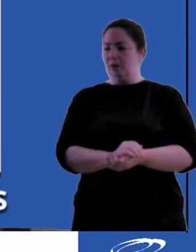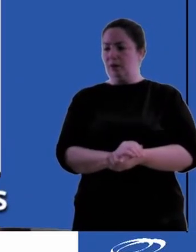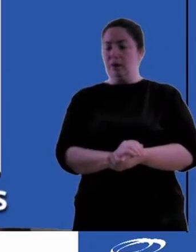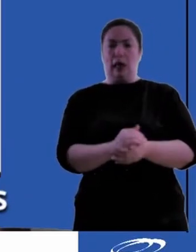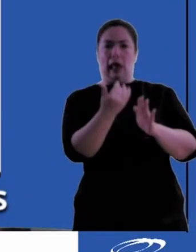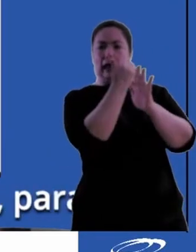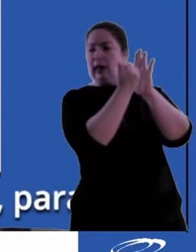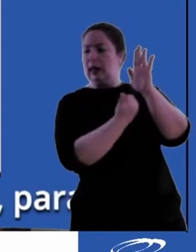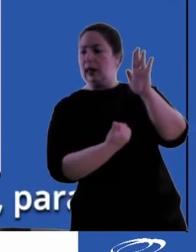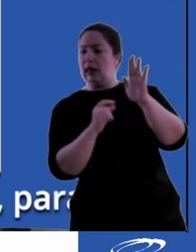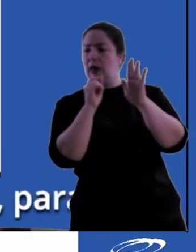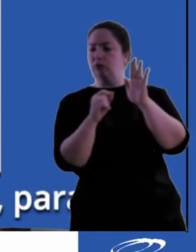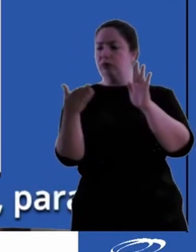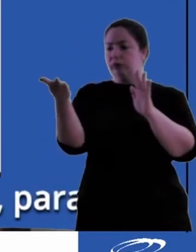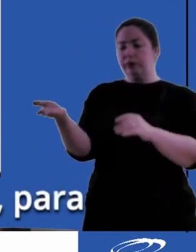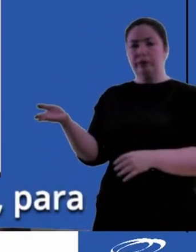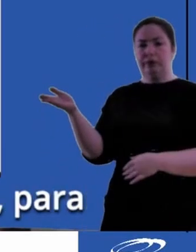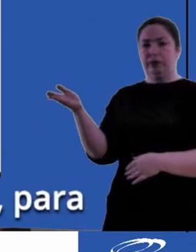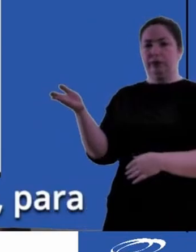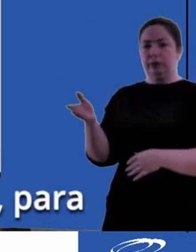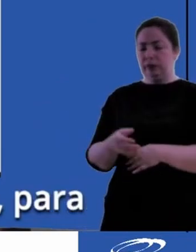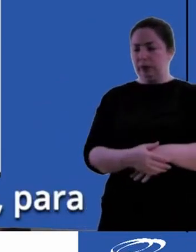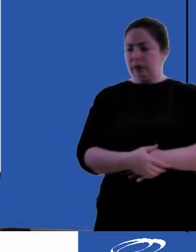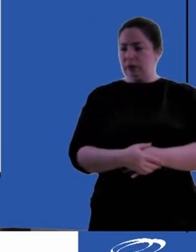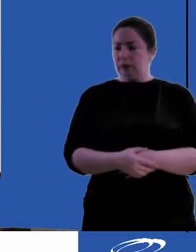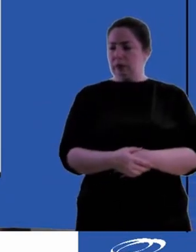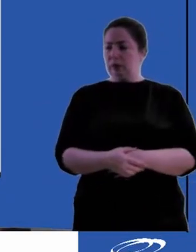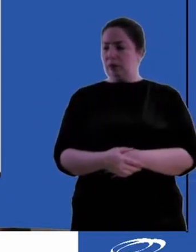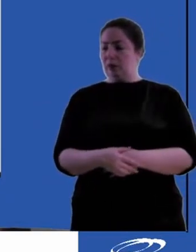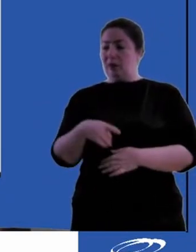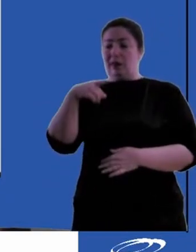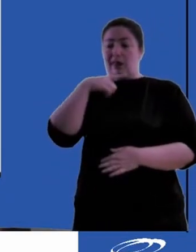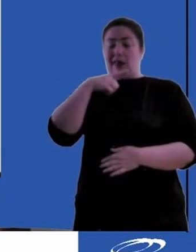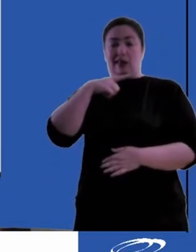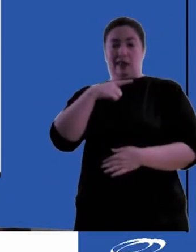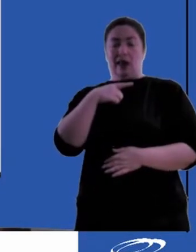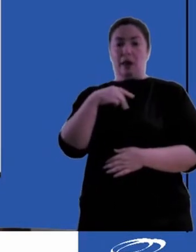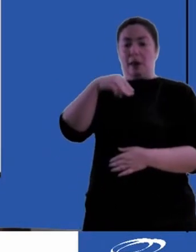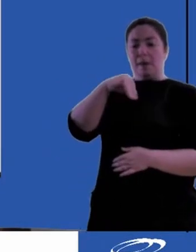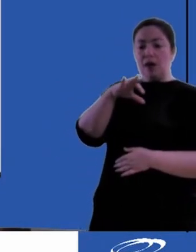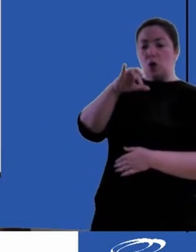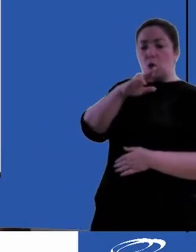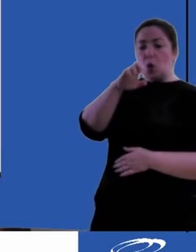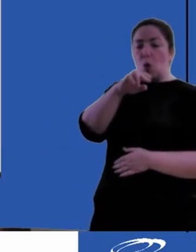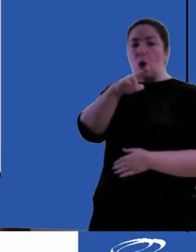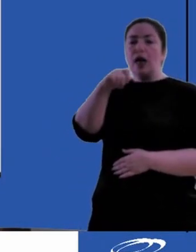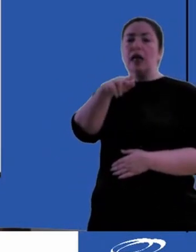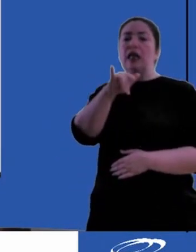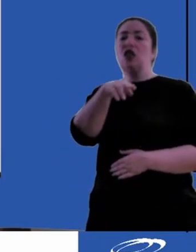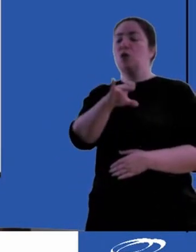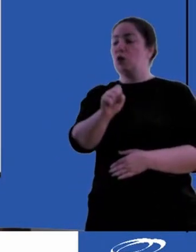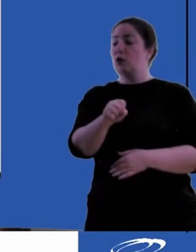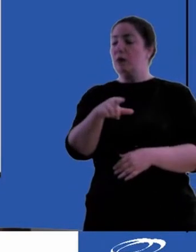criteria. And what we found is that for organisms that are on the BioFire panel, it performs very well. So the